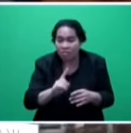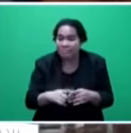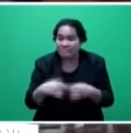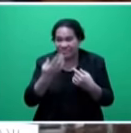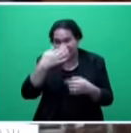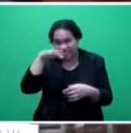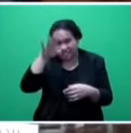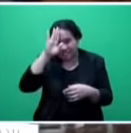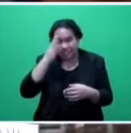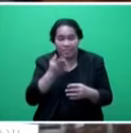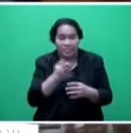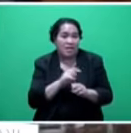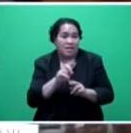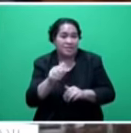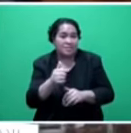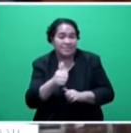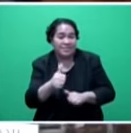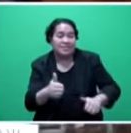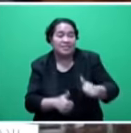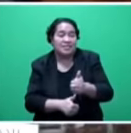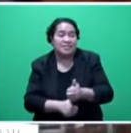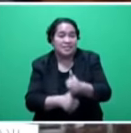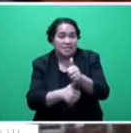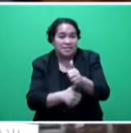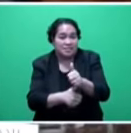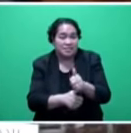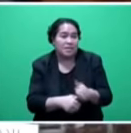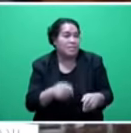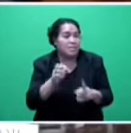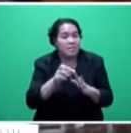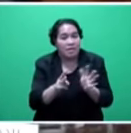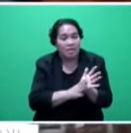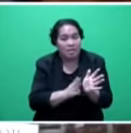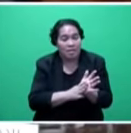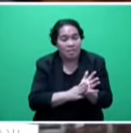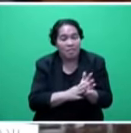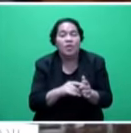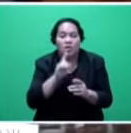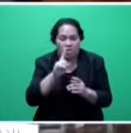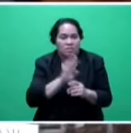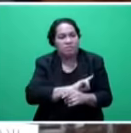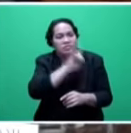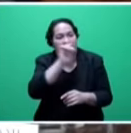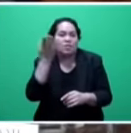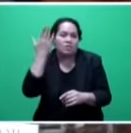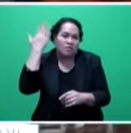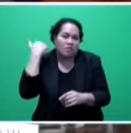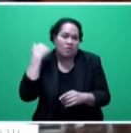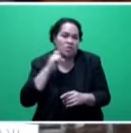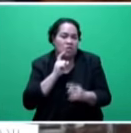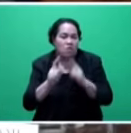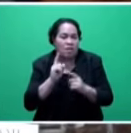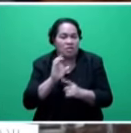Mr. Speaker, sir, the Deputy Prime Minister, Colonel Ratu Sir Edward Tubnavo Zakamba was one of the commanding officers of that